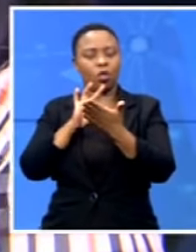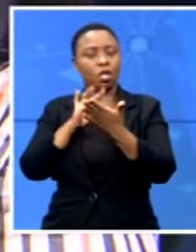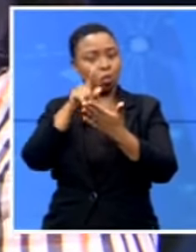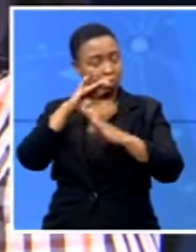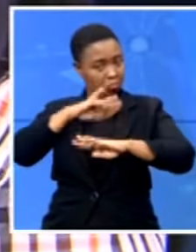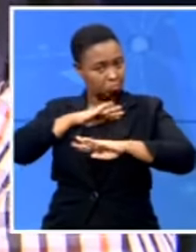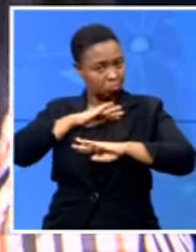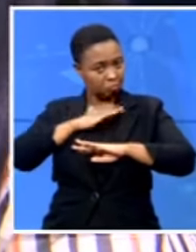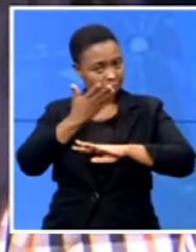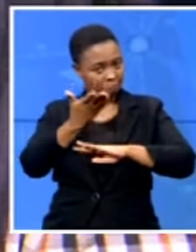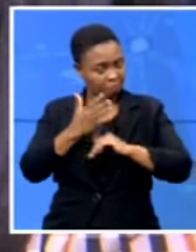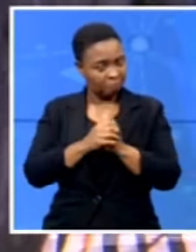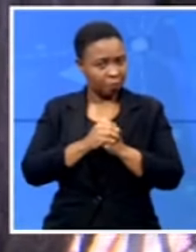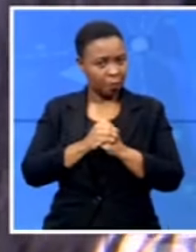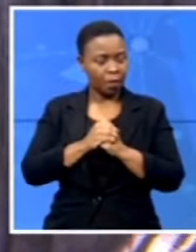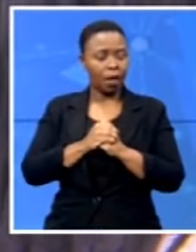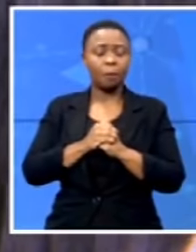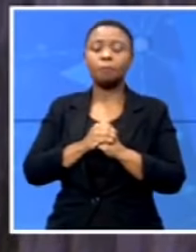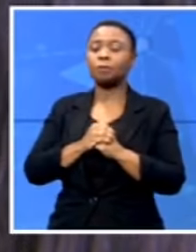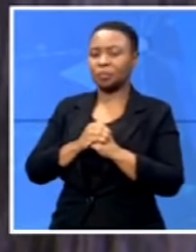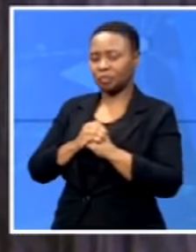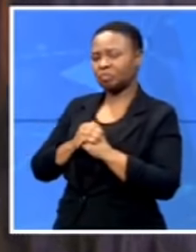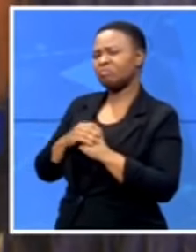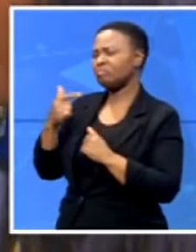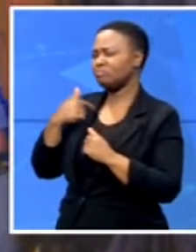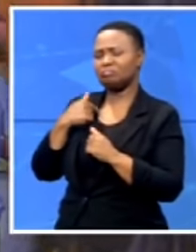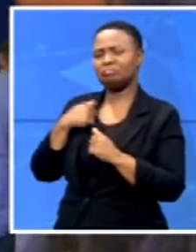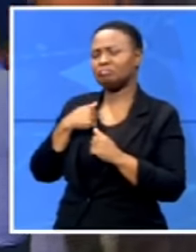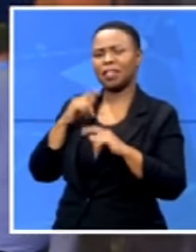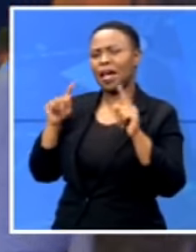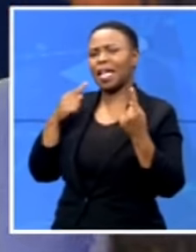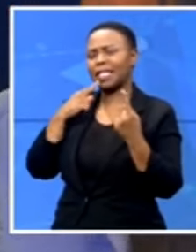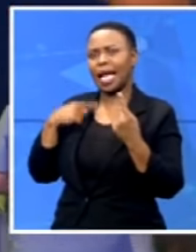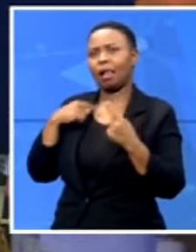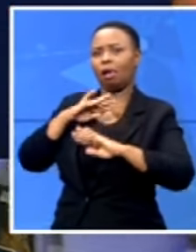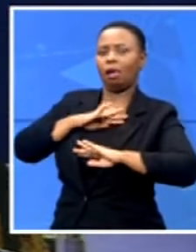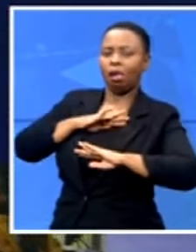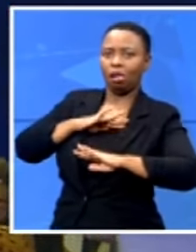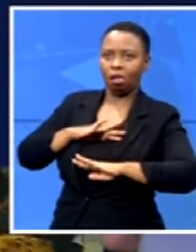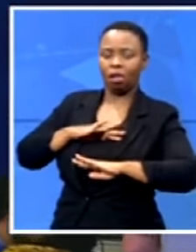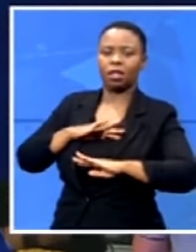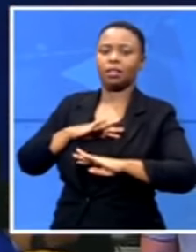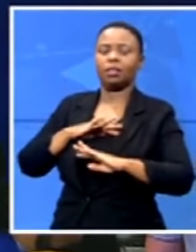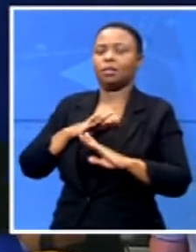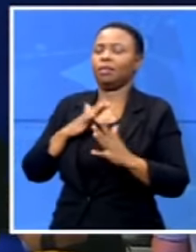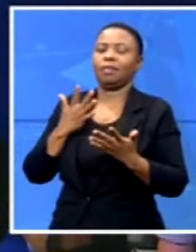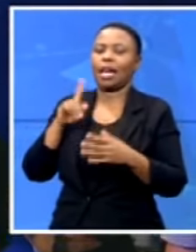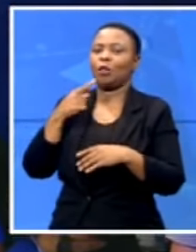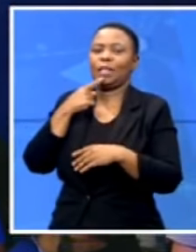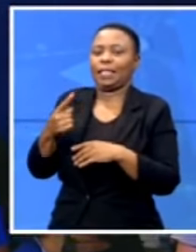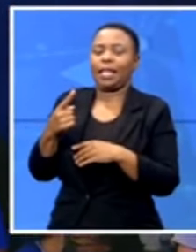I cannot say it is comforting, but what I would like to say is that right from the word go, as the